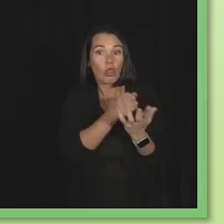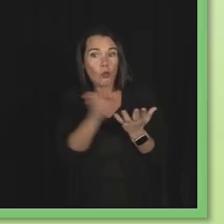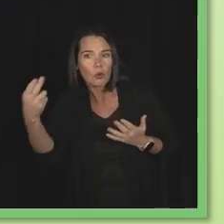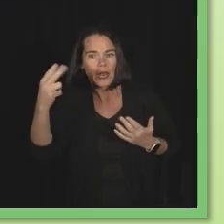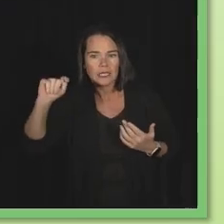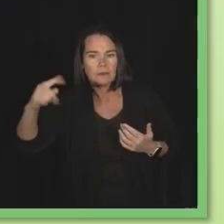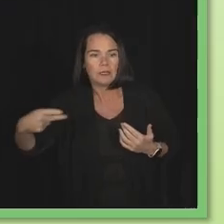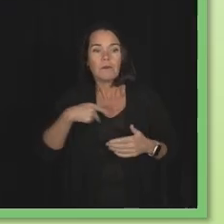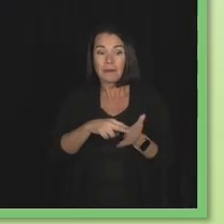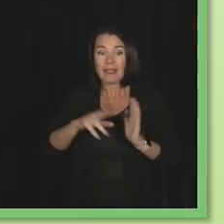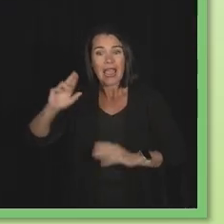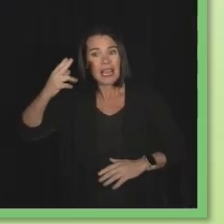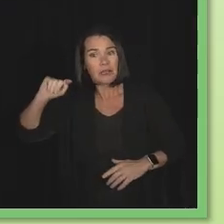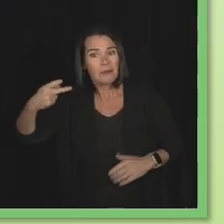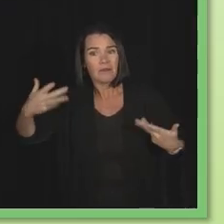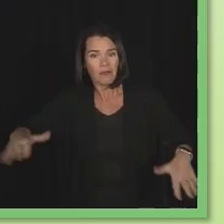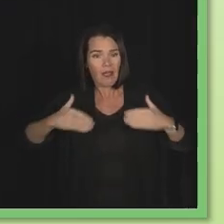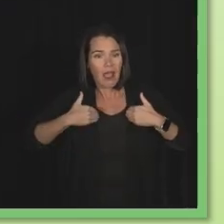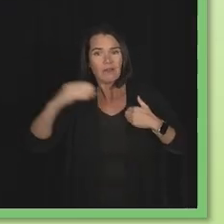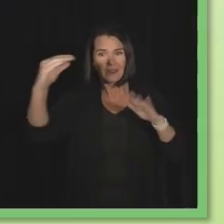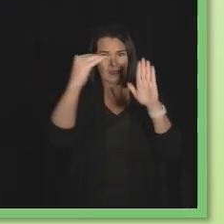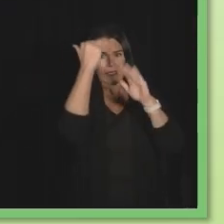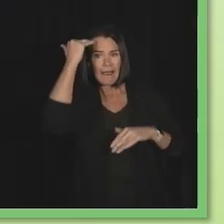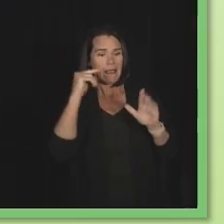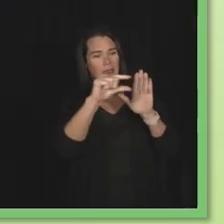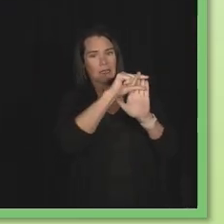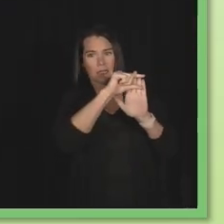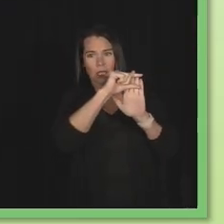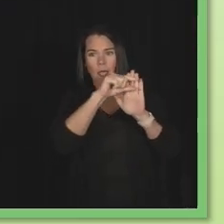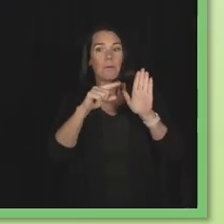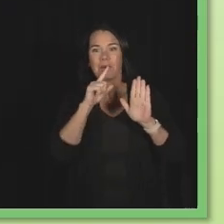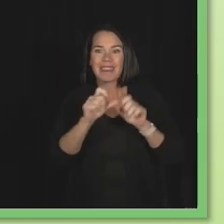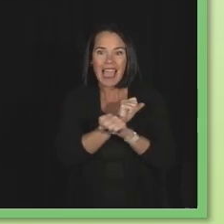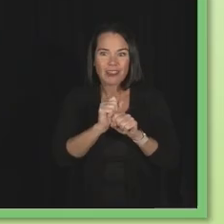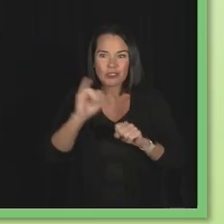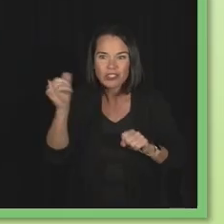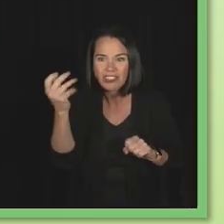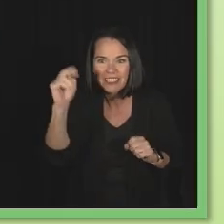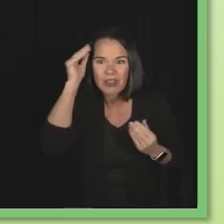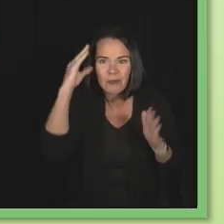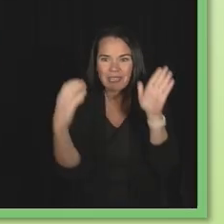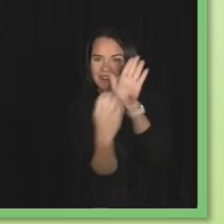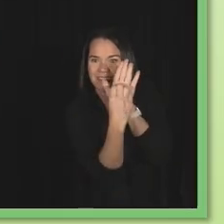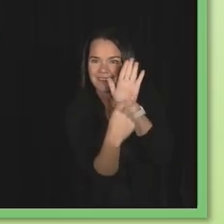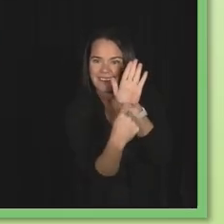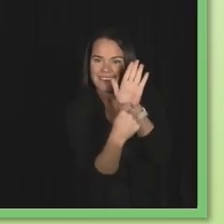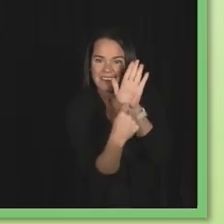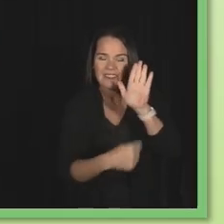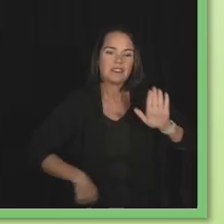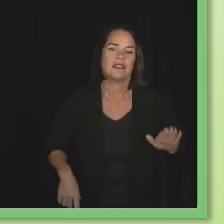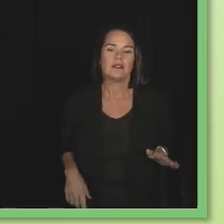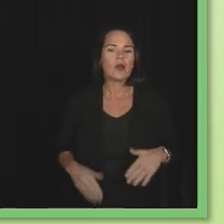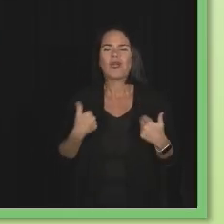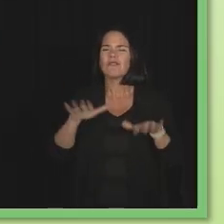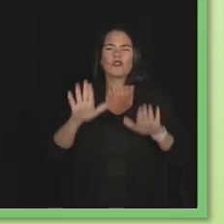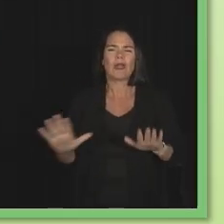header. But the JSON RPC, all the data, and we need all the tools, is actually in the body. There are great proxies